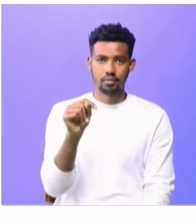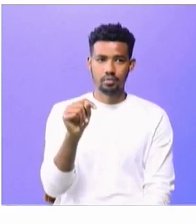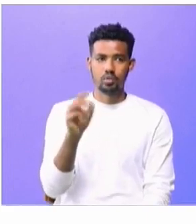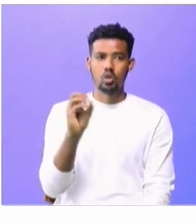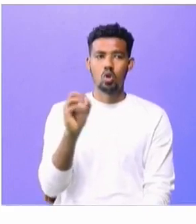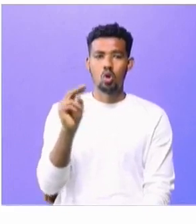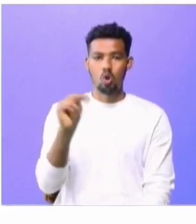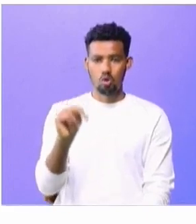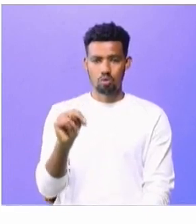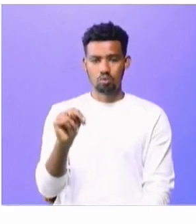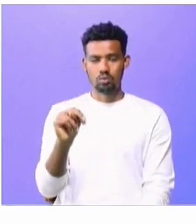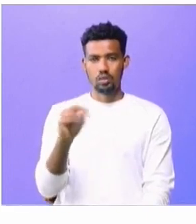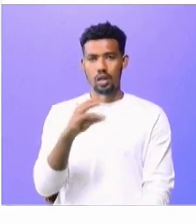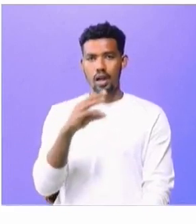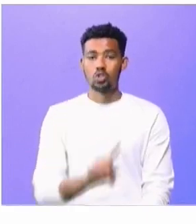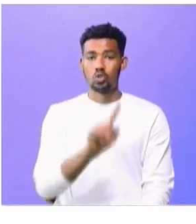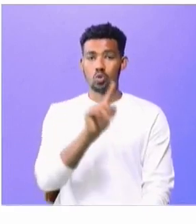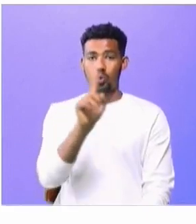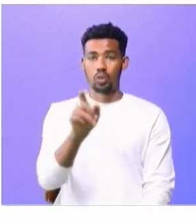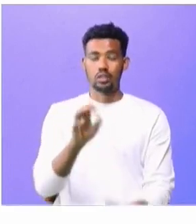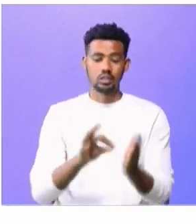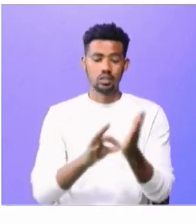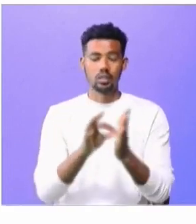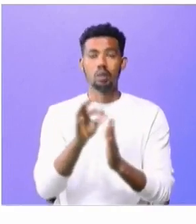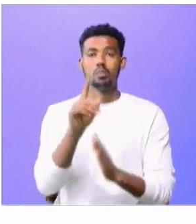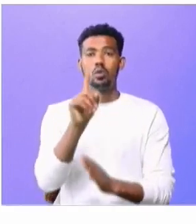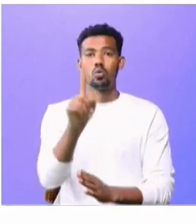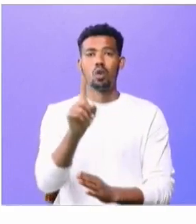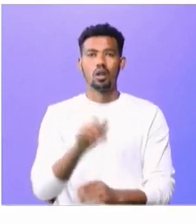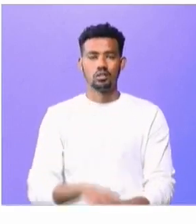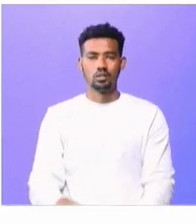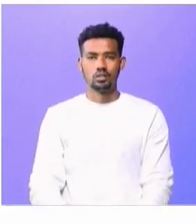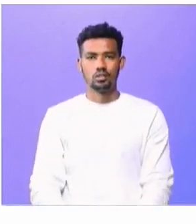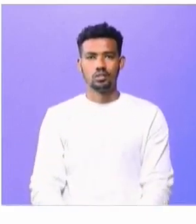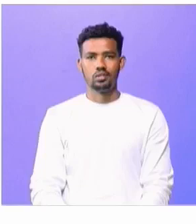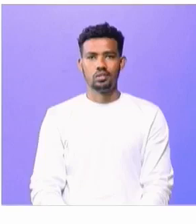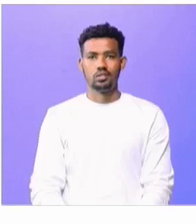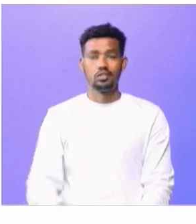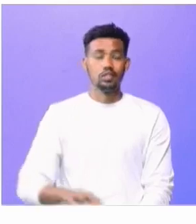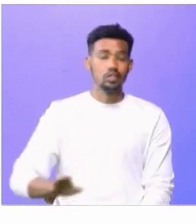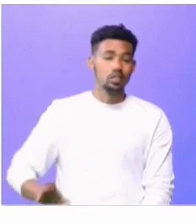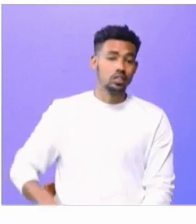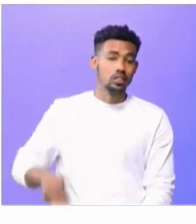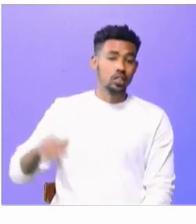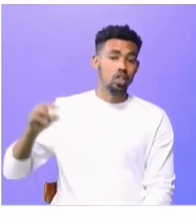on, and in. The dog